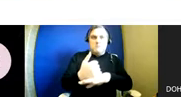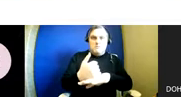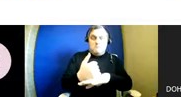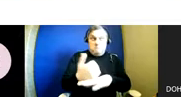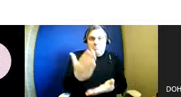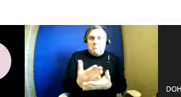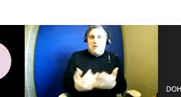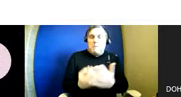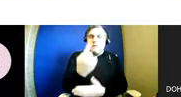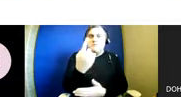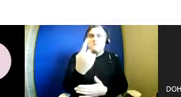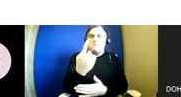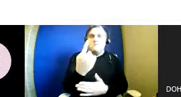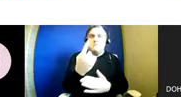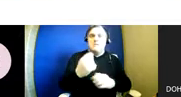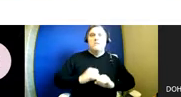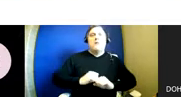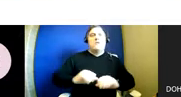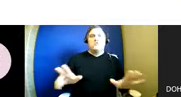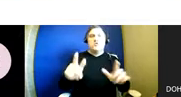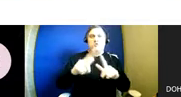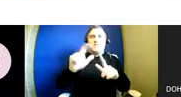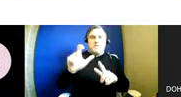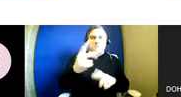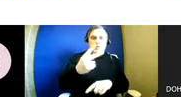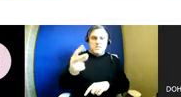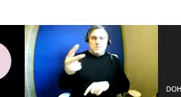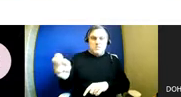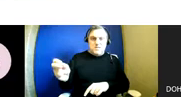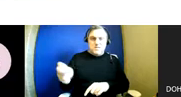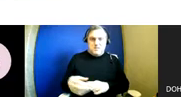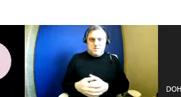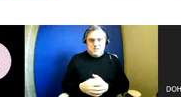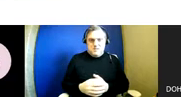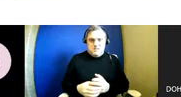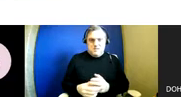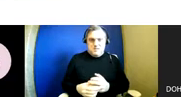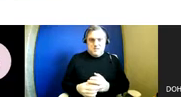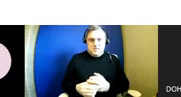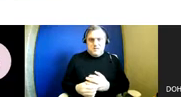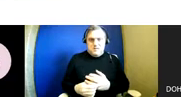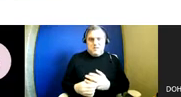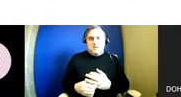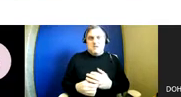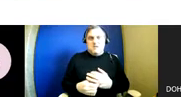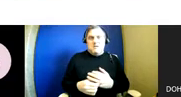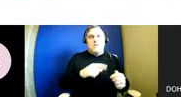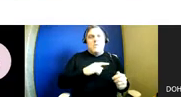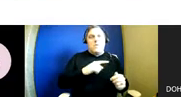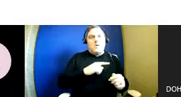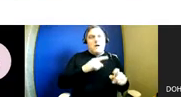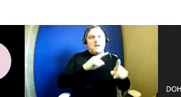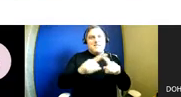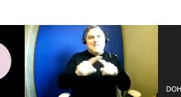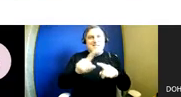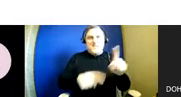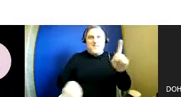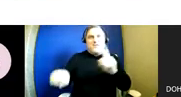happened, and we launched the service in December 2020. And this was because all of the different health service agencies across